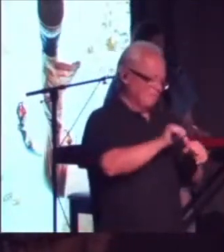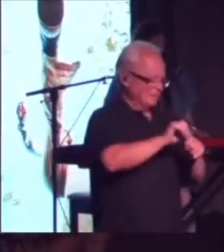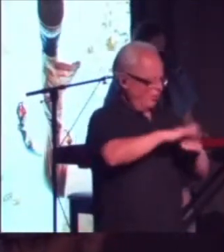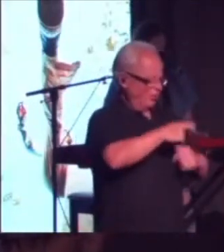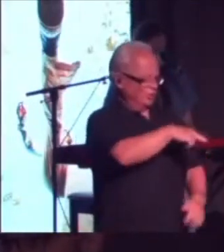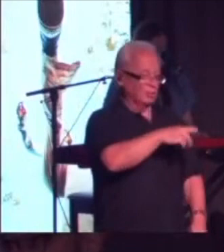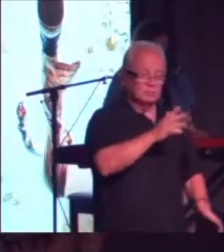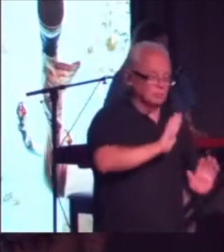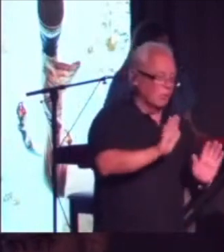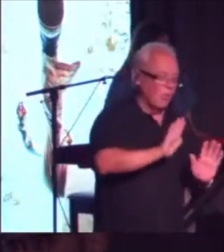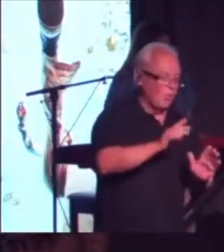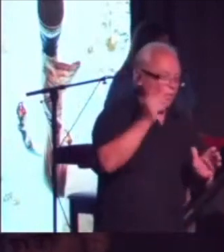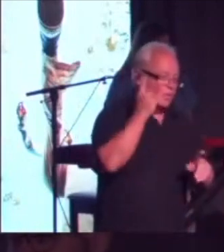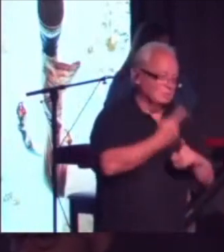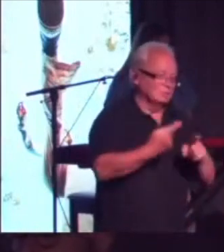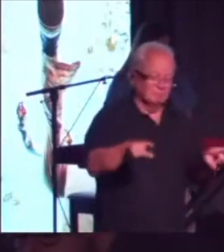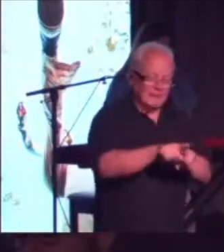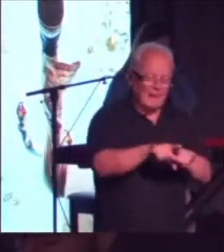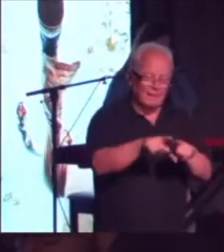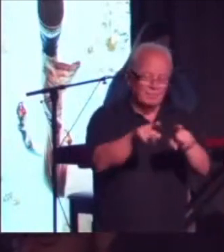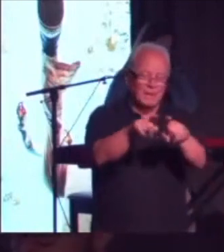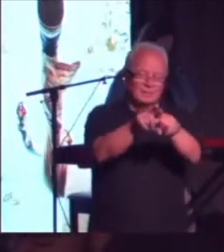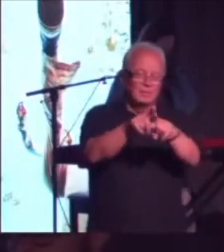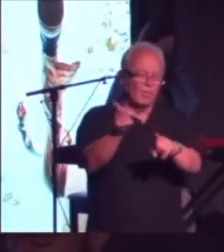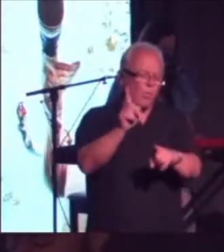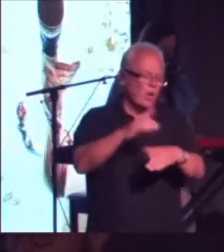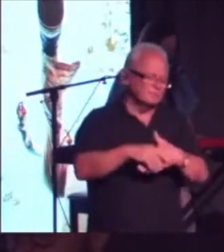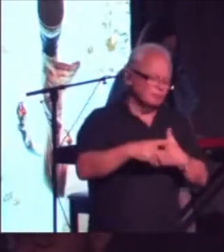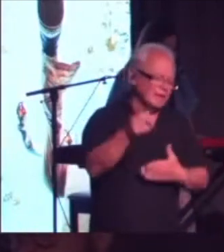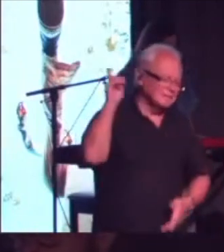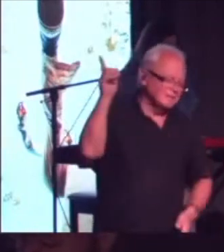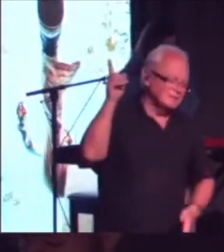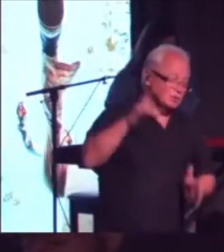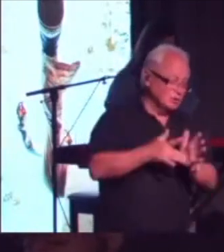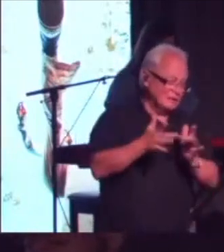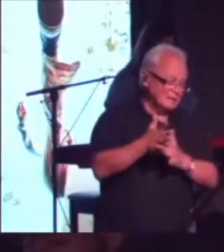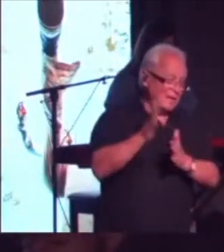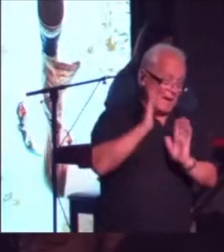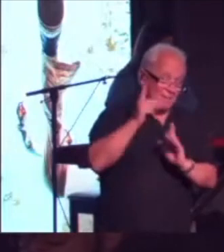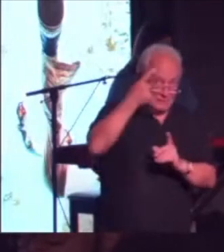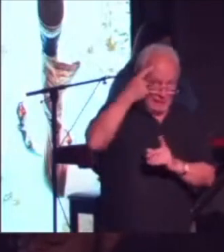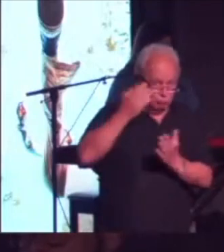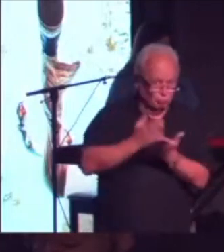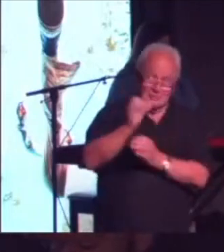God's called you to be. He's consistent. What a friend. He's consistent. His wounds can be trusted.